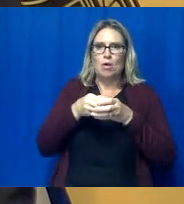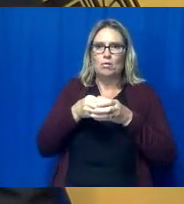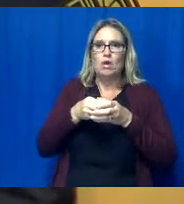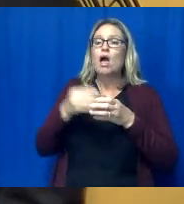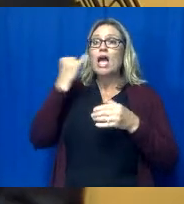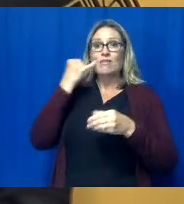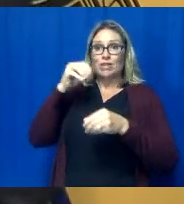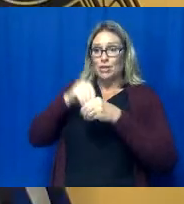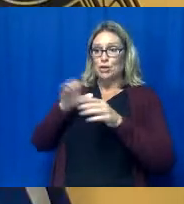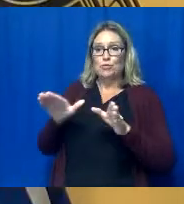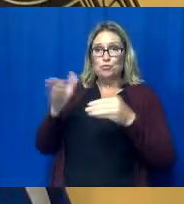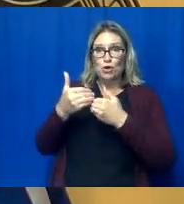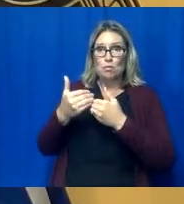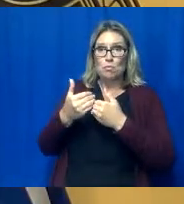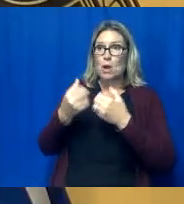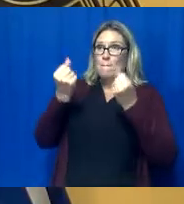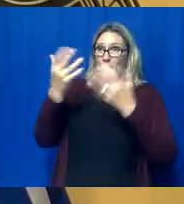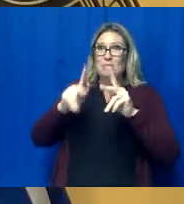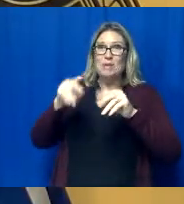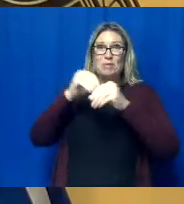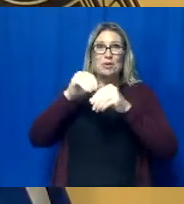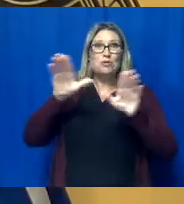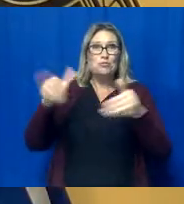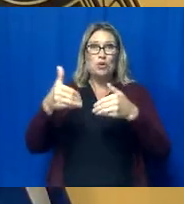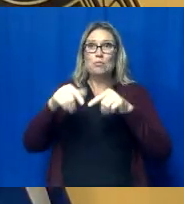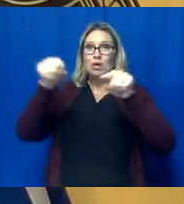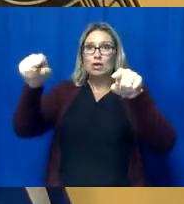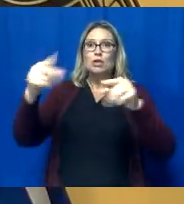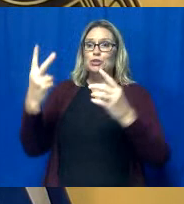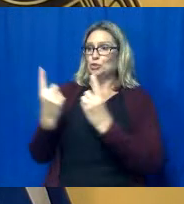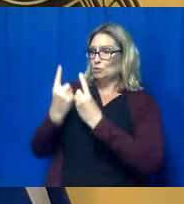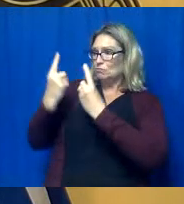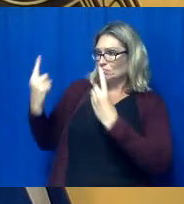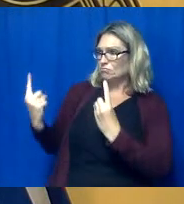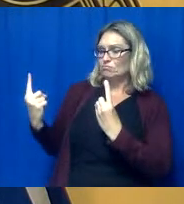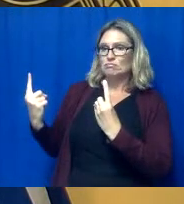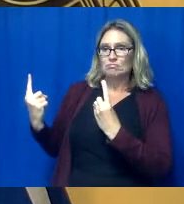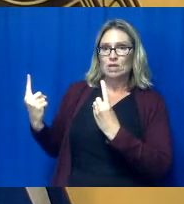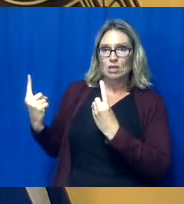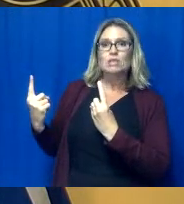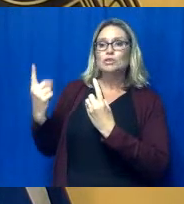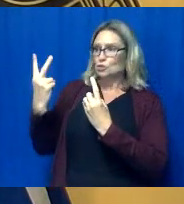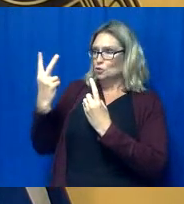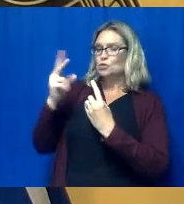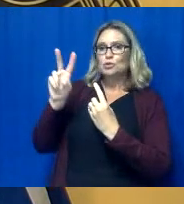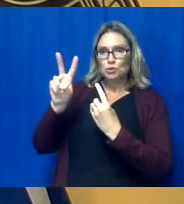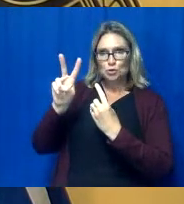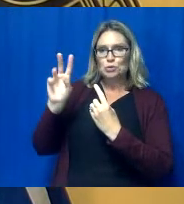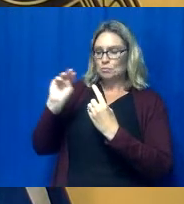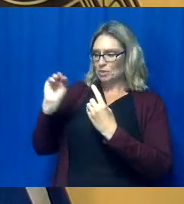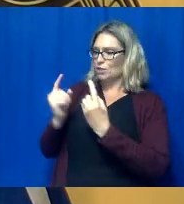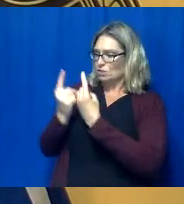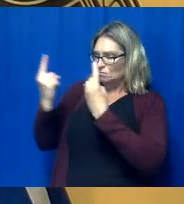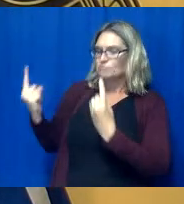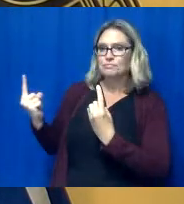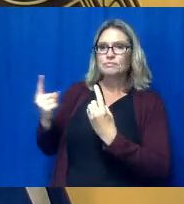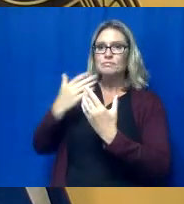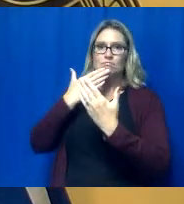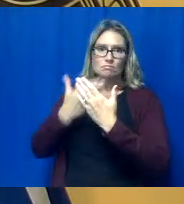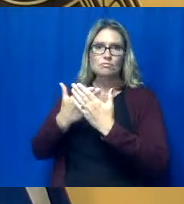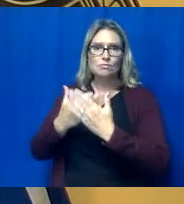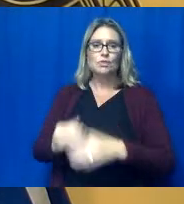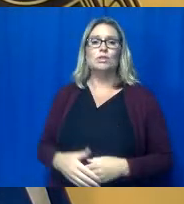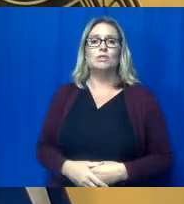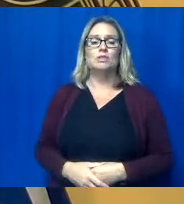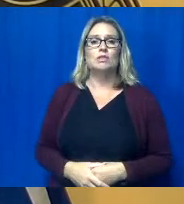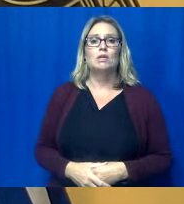room with a lot of people, keeping a 2-meter distance is very protective. The other really, really important thing